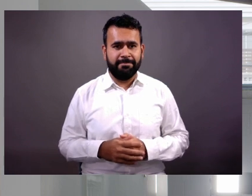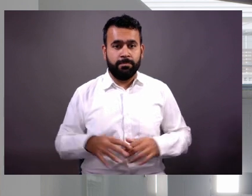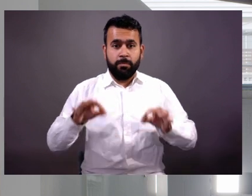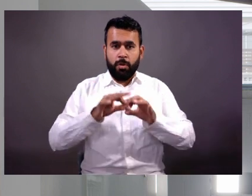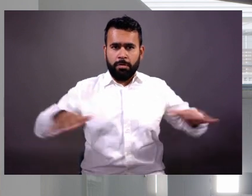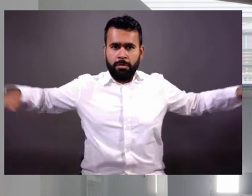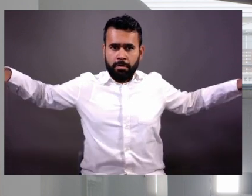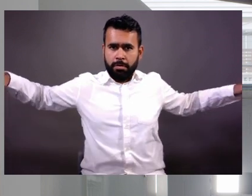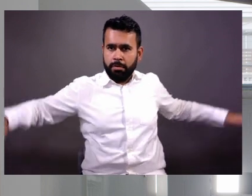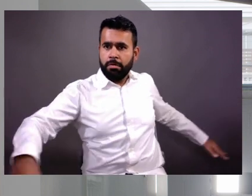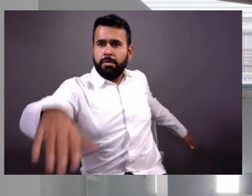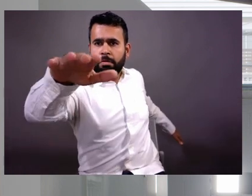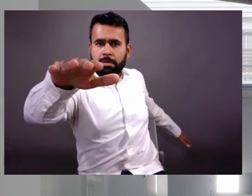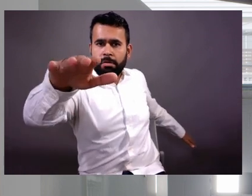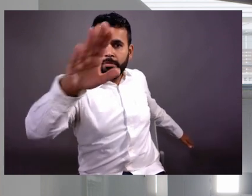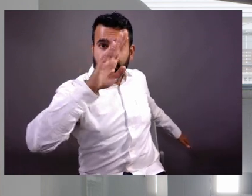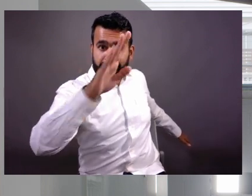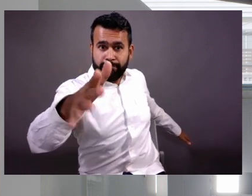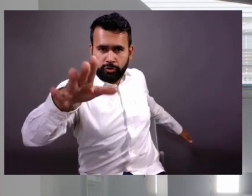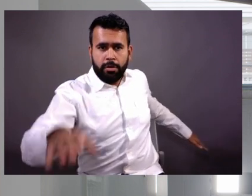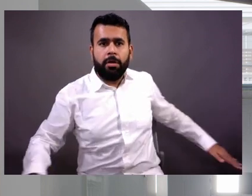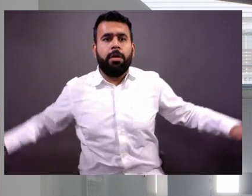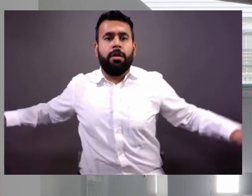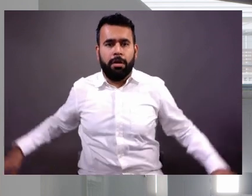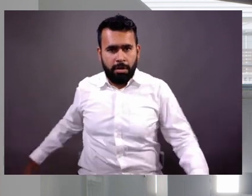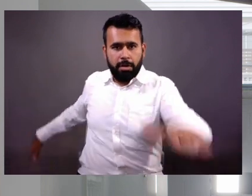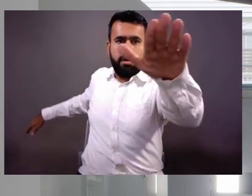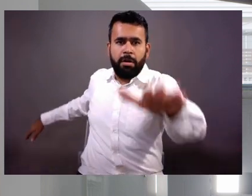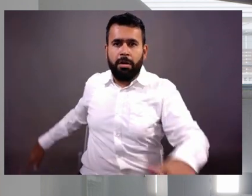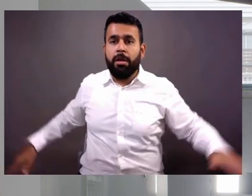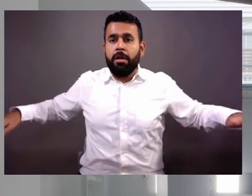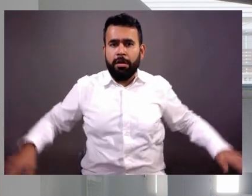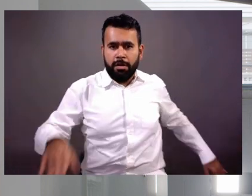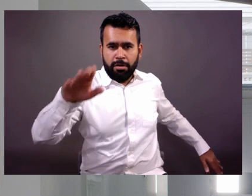And your arms are going out to the sides after you move it forward.